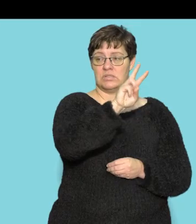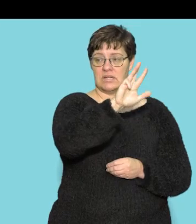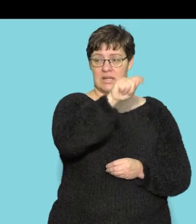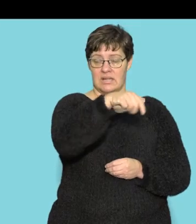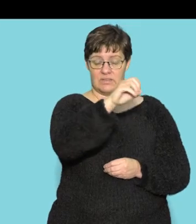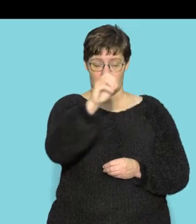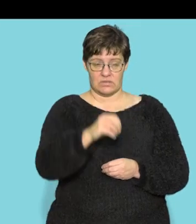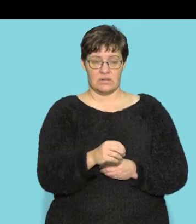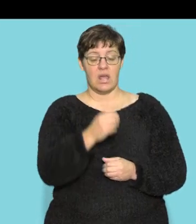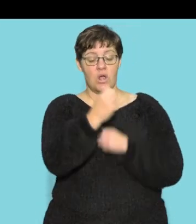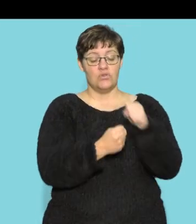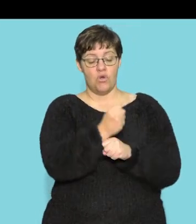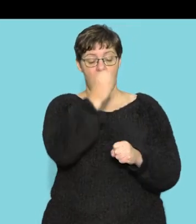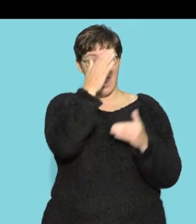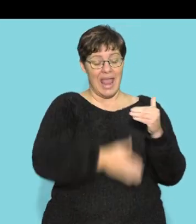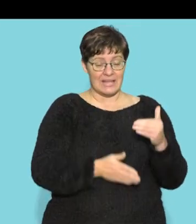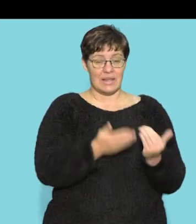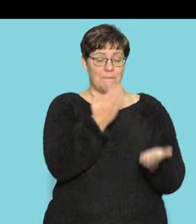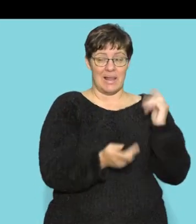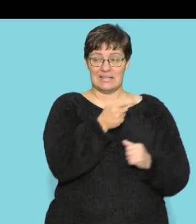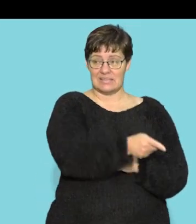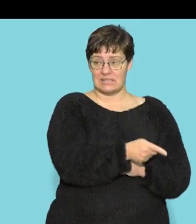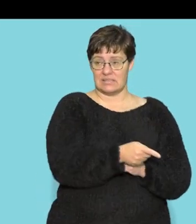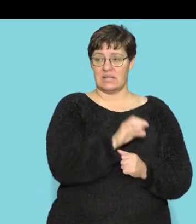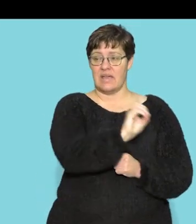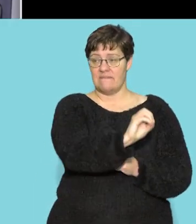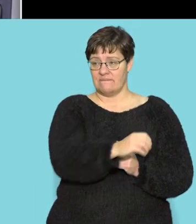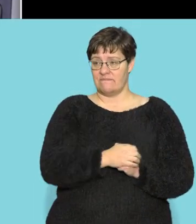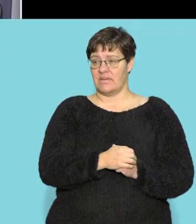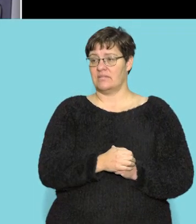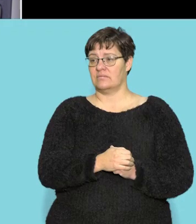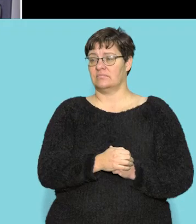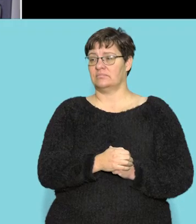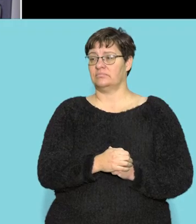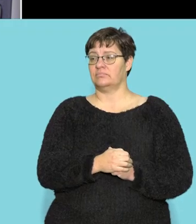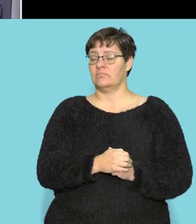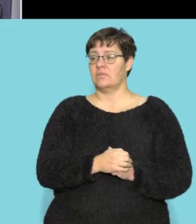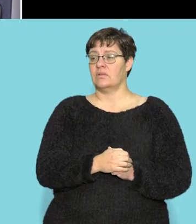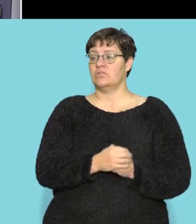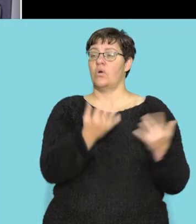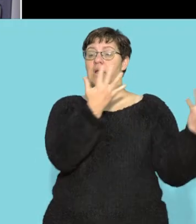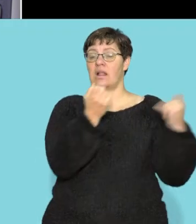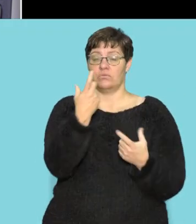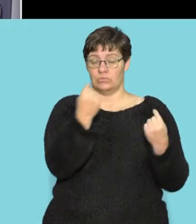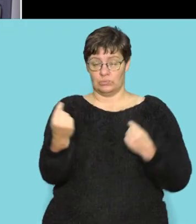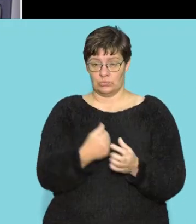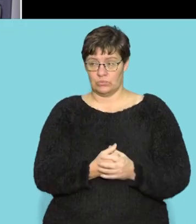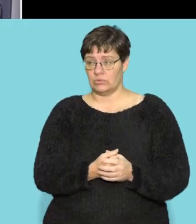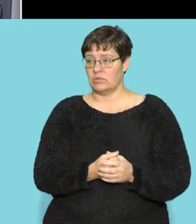my balance at the end of the year. Right. Firstly, let me do my calculation. So we say